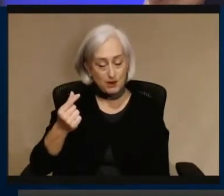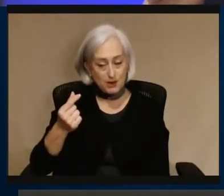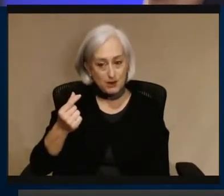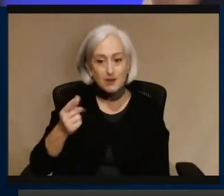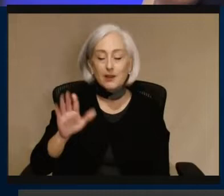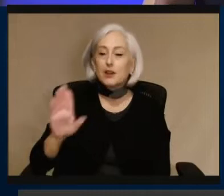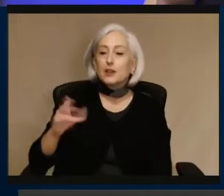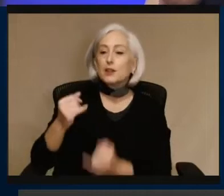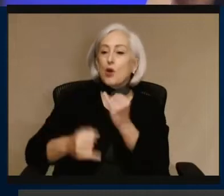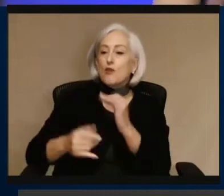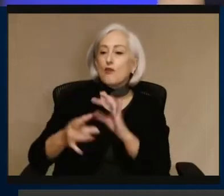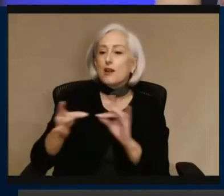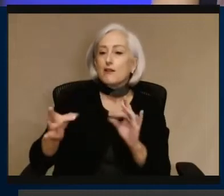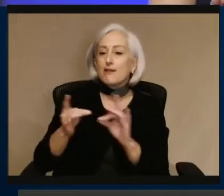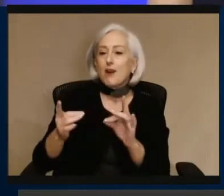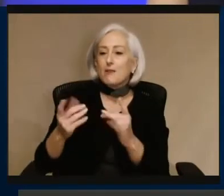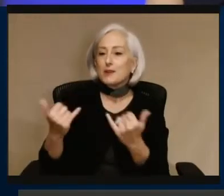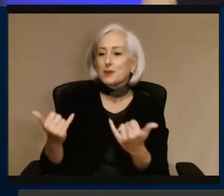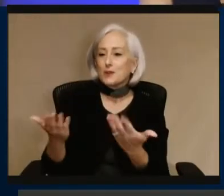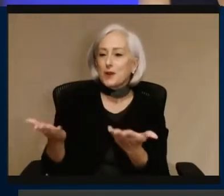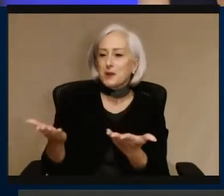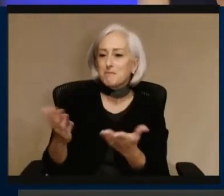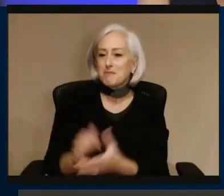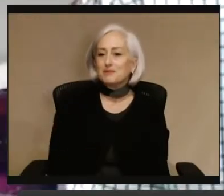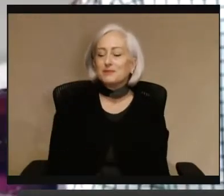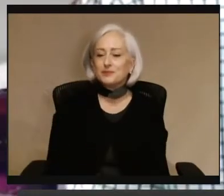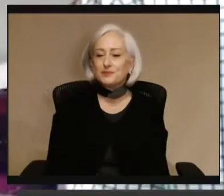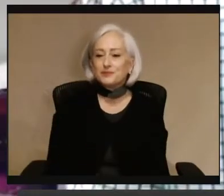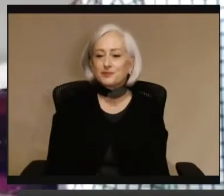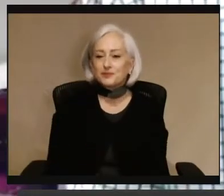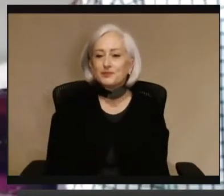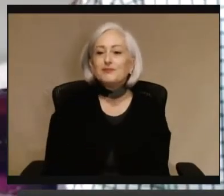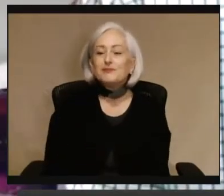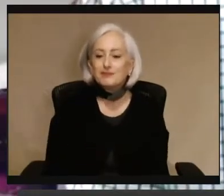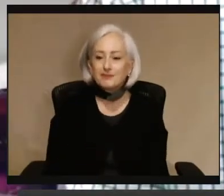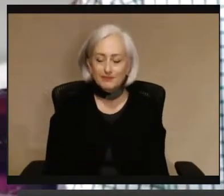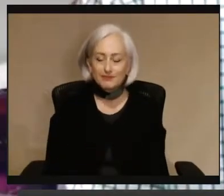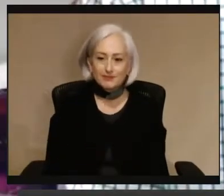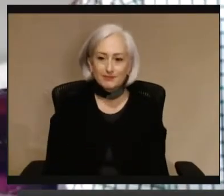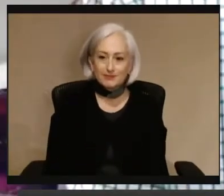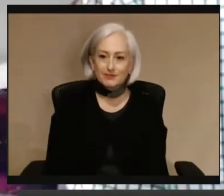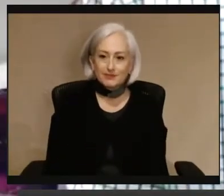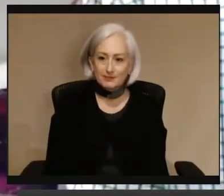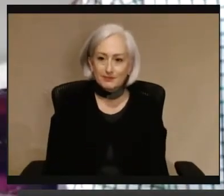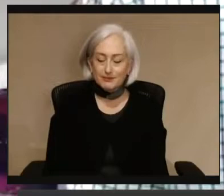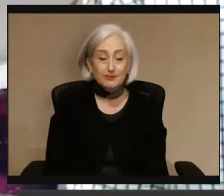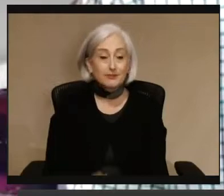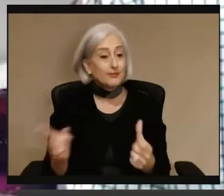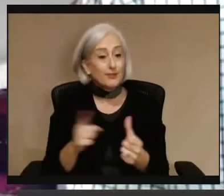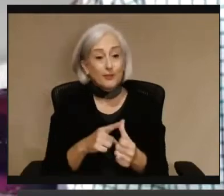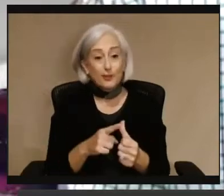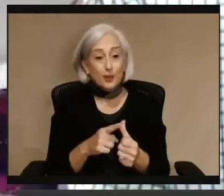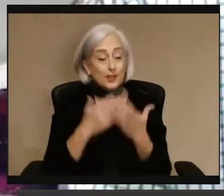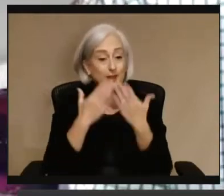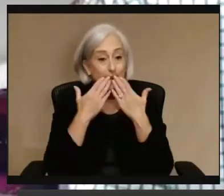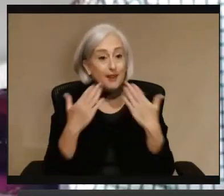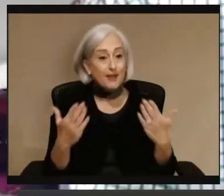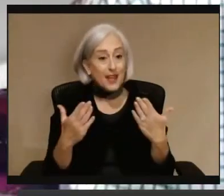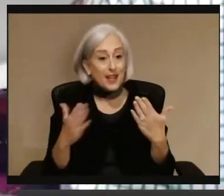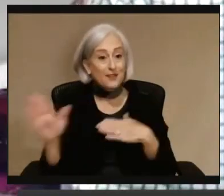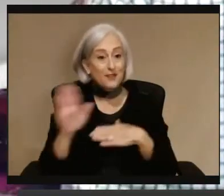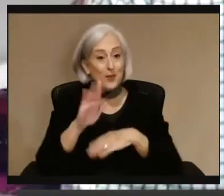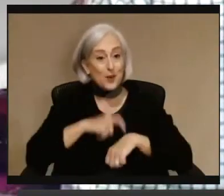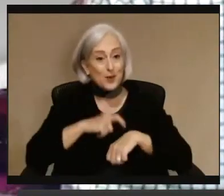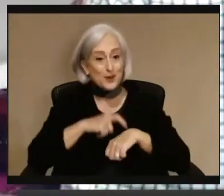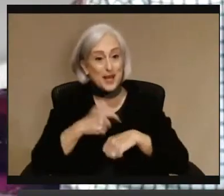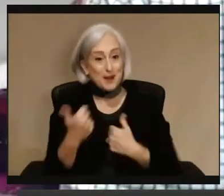for our day. And what do you want us to know? Well, first, number one, thank you for this time this morning. Honestly, this